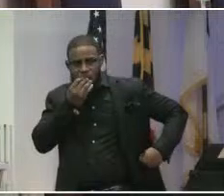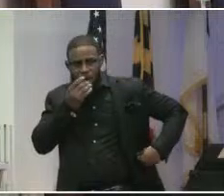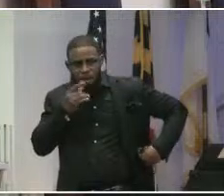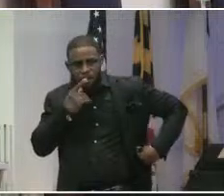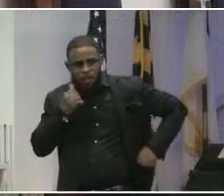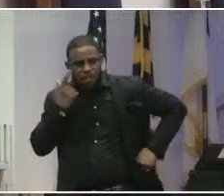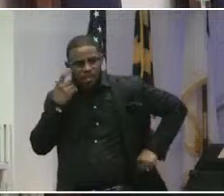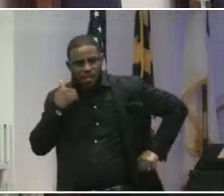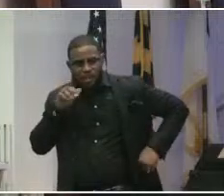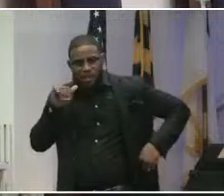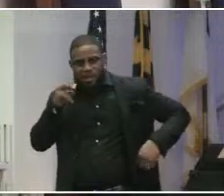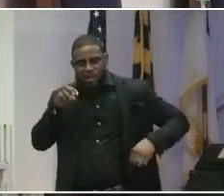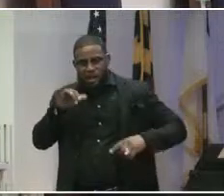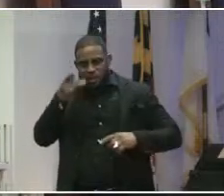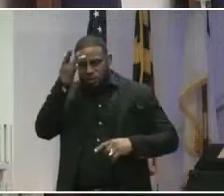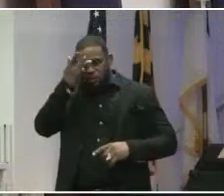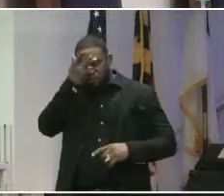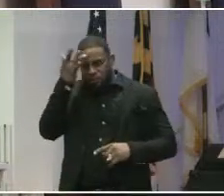I said, I wasn't asking you about that.